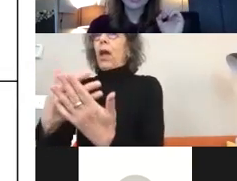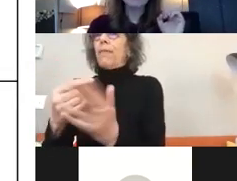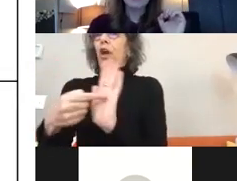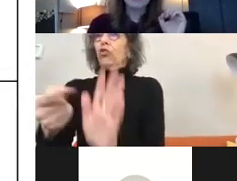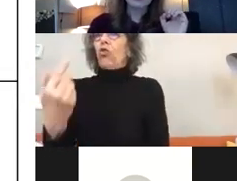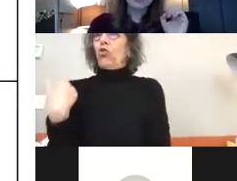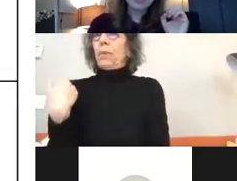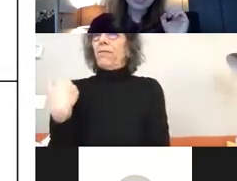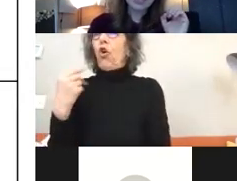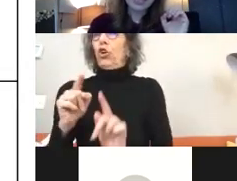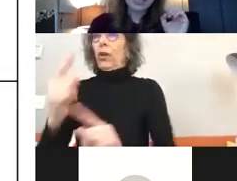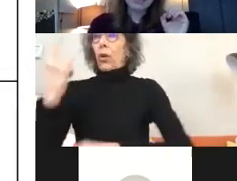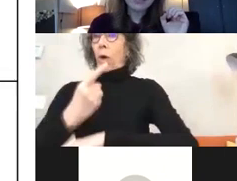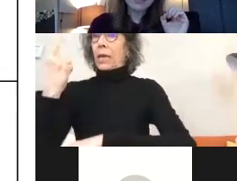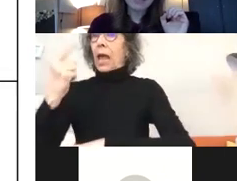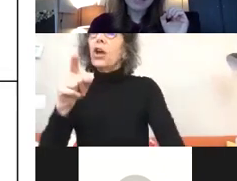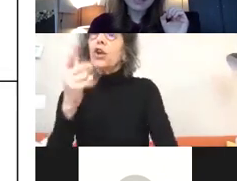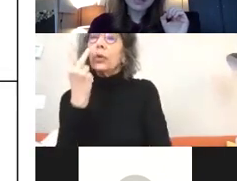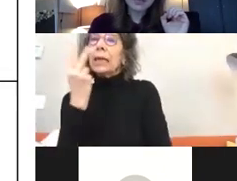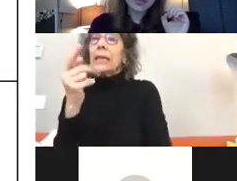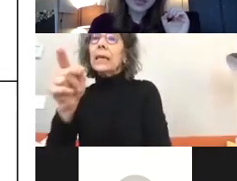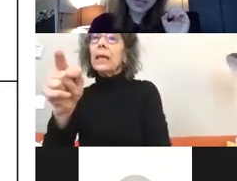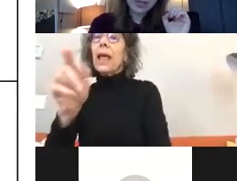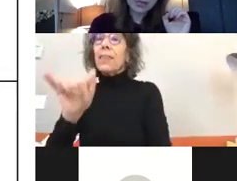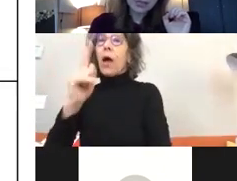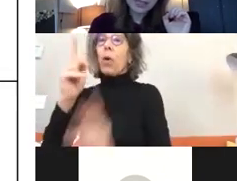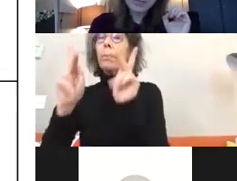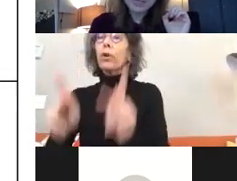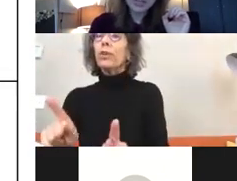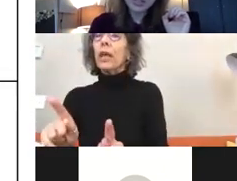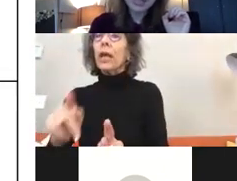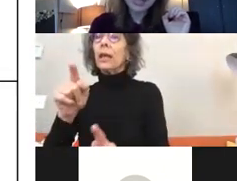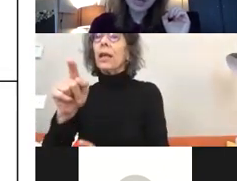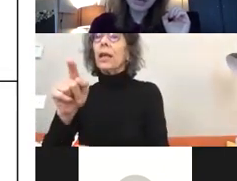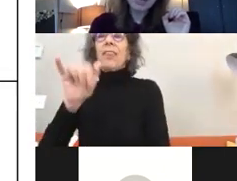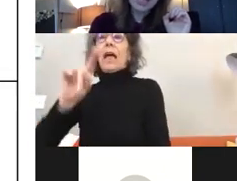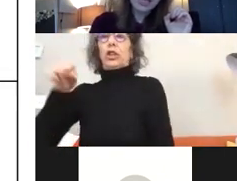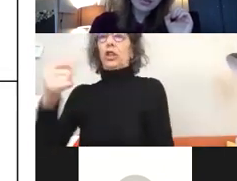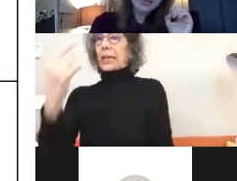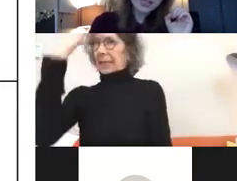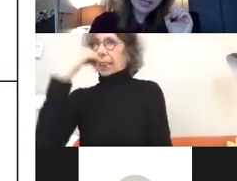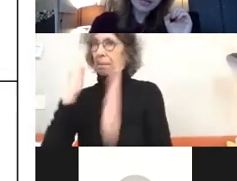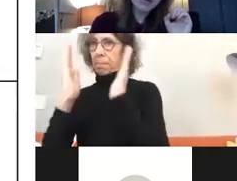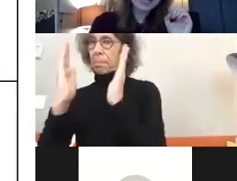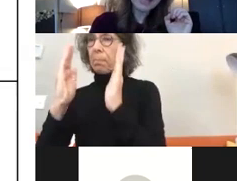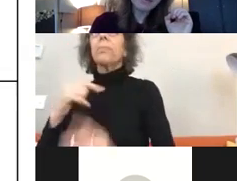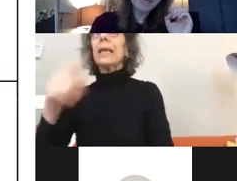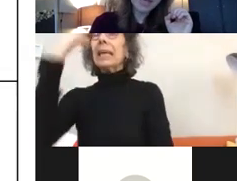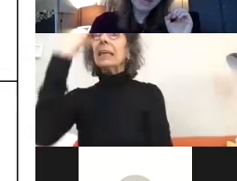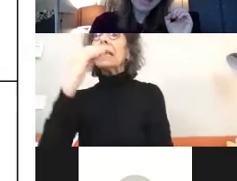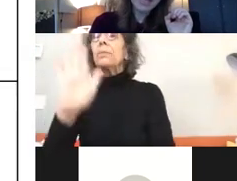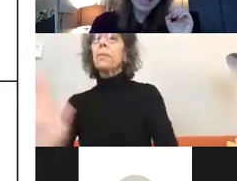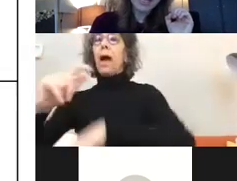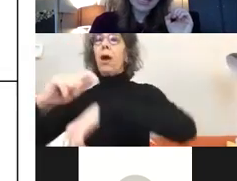day. And you can look here, for example, at this person. He goes to sleep. This is just sleep now. He goes to sleep around 11